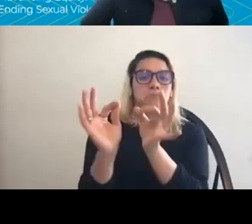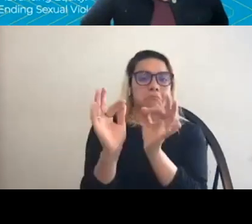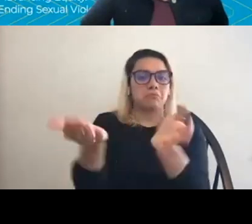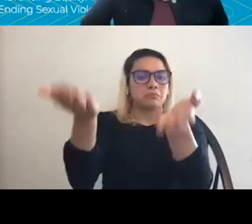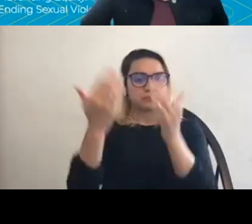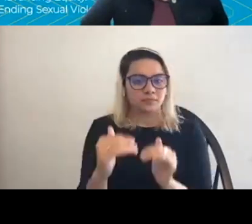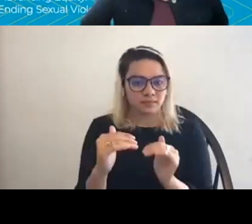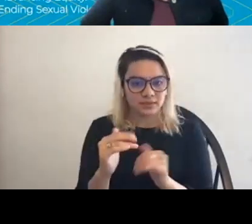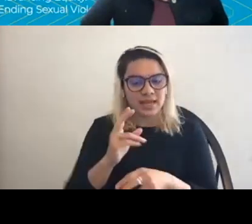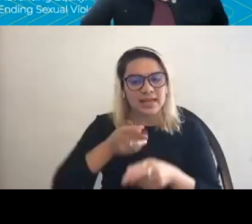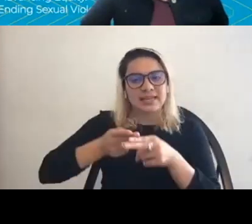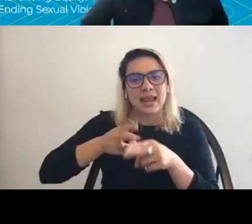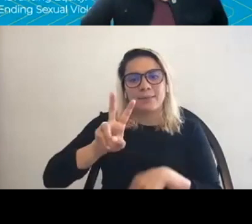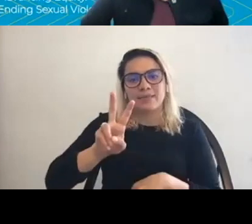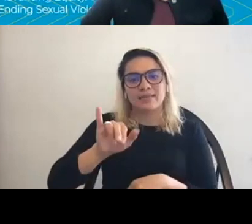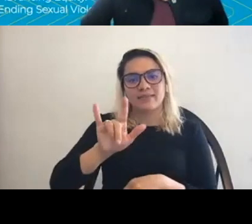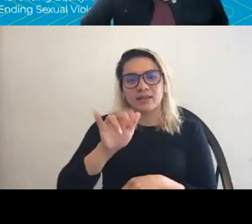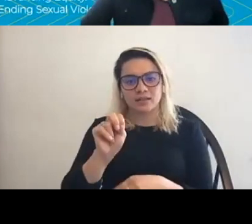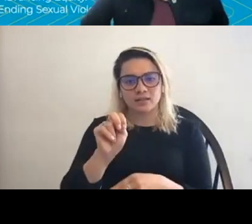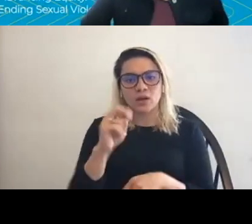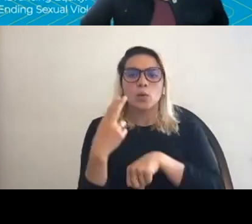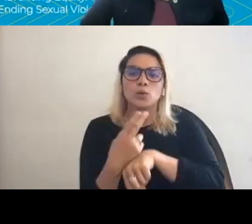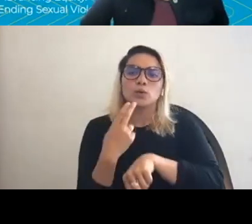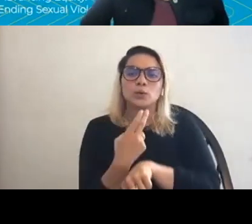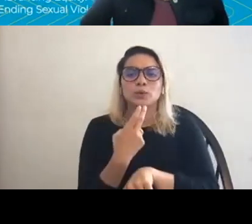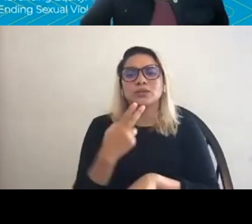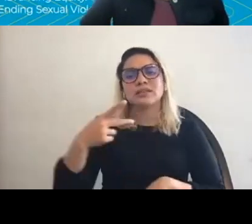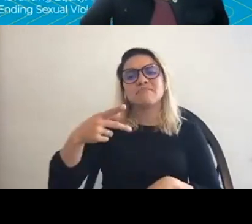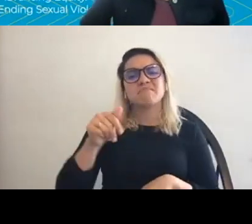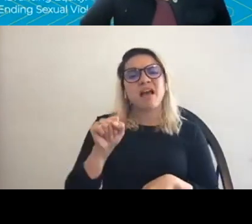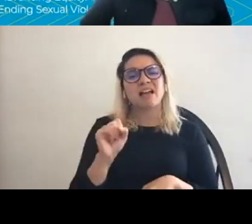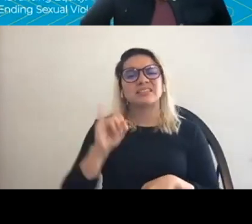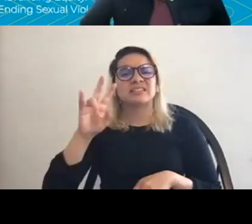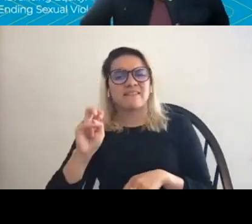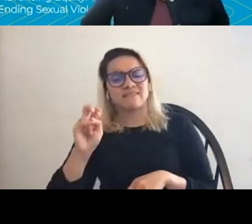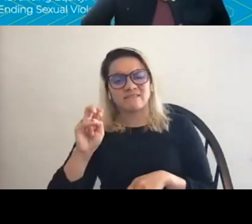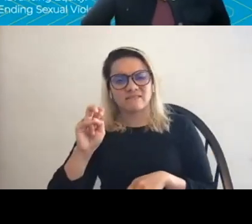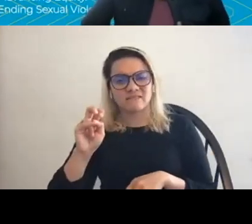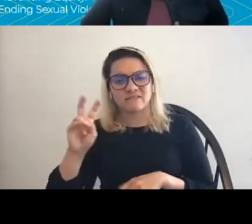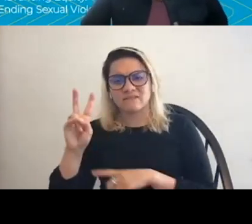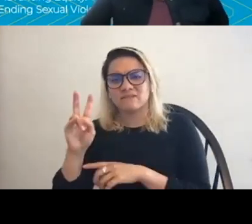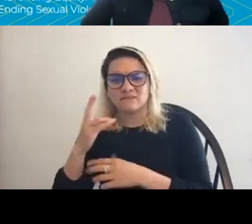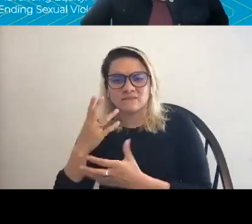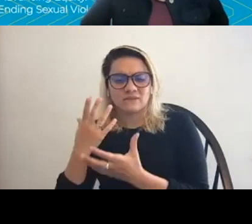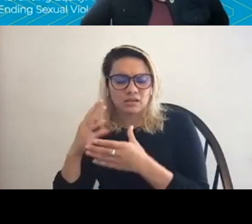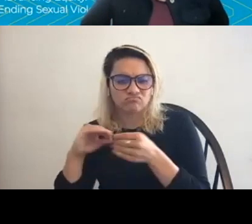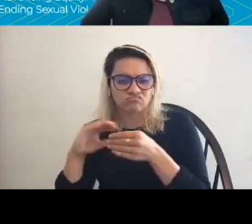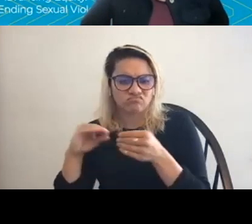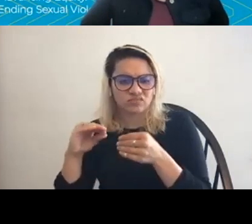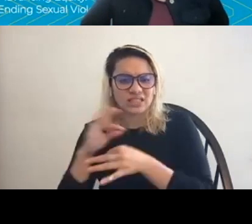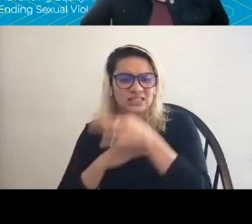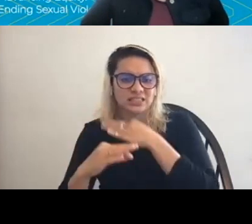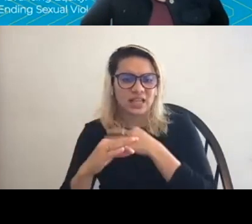active voice as opposed to being passive. So naming flat out who caused the problem and in what way. This